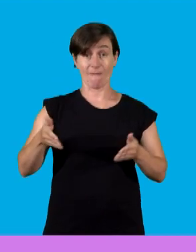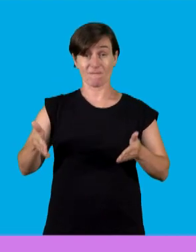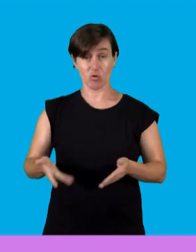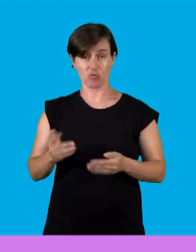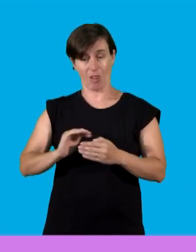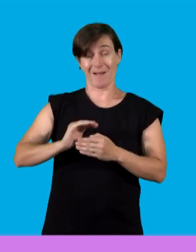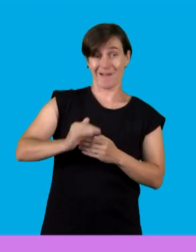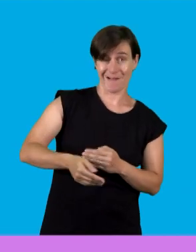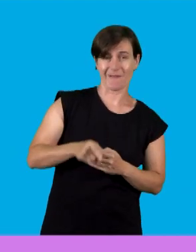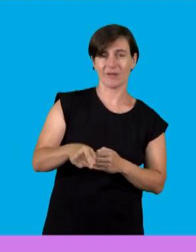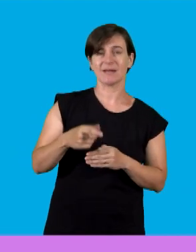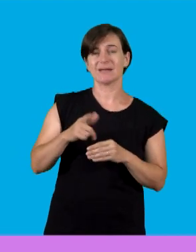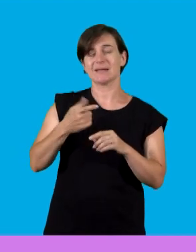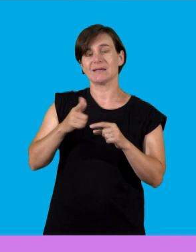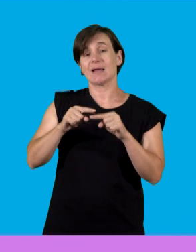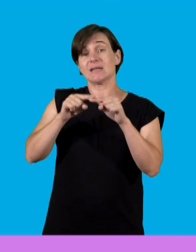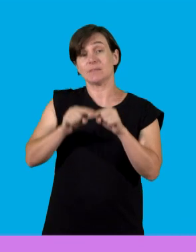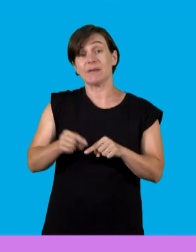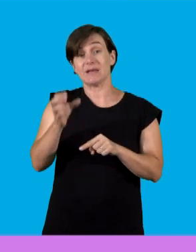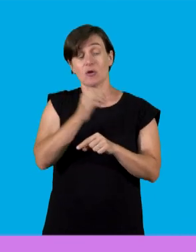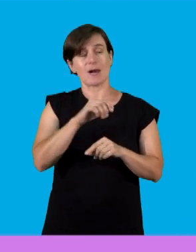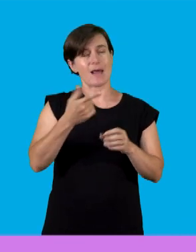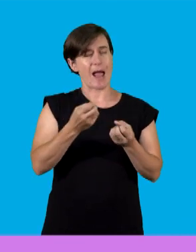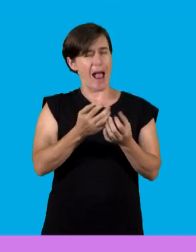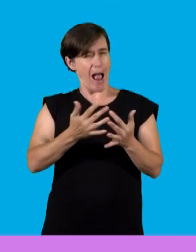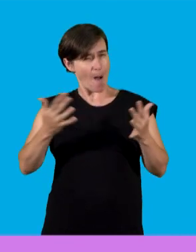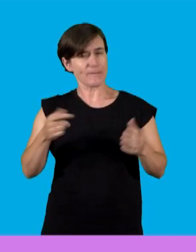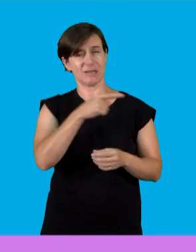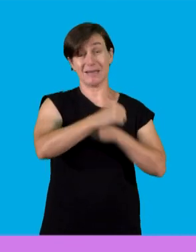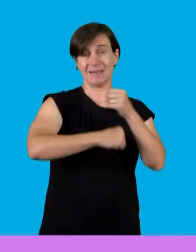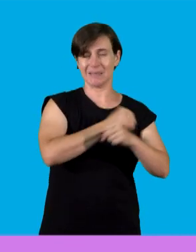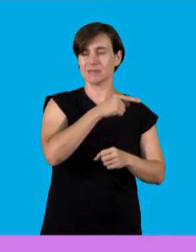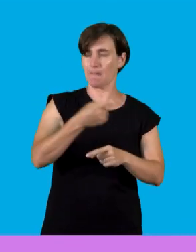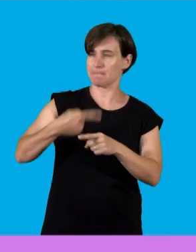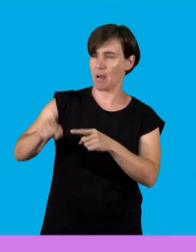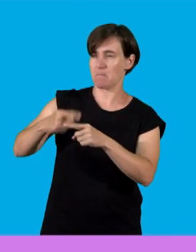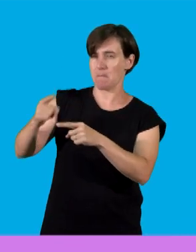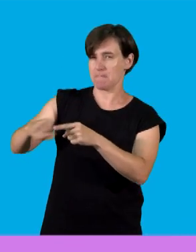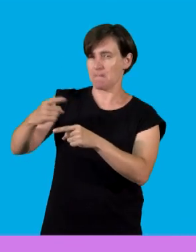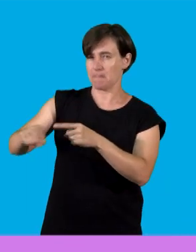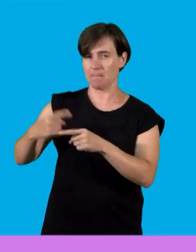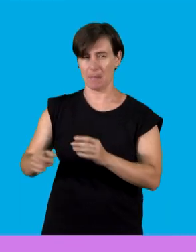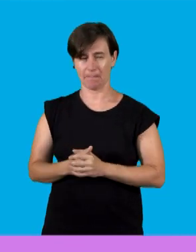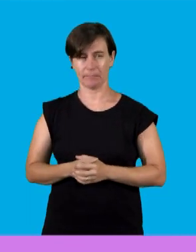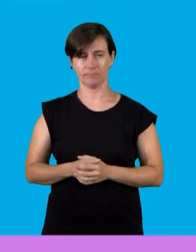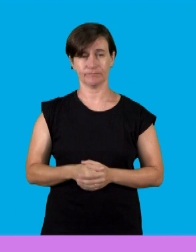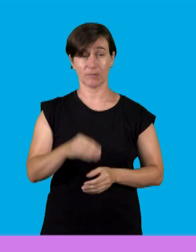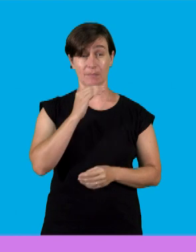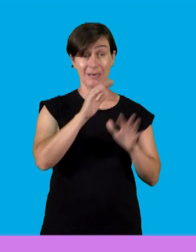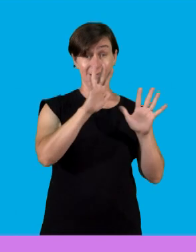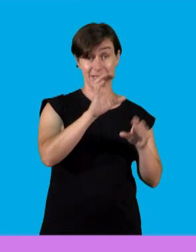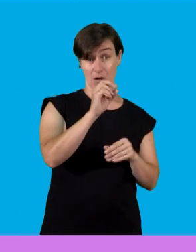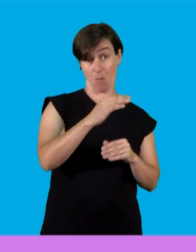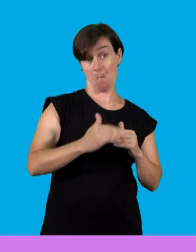okay, according to the number of years of premium payments. So there we have 10 or more, you'll get